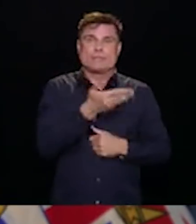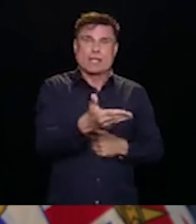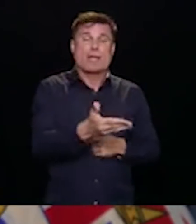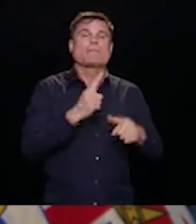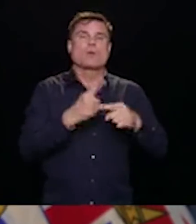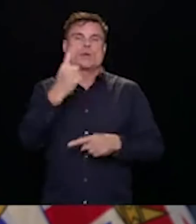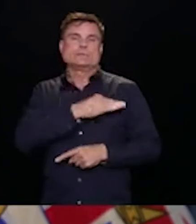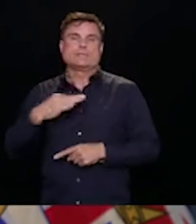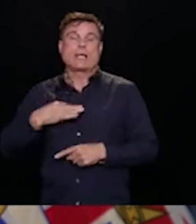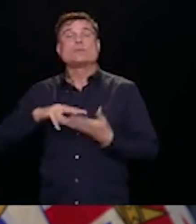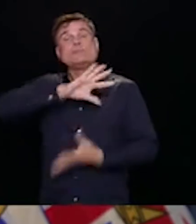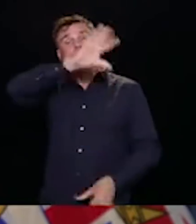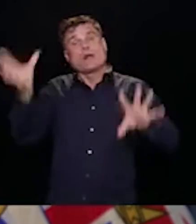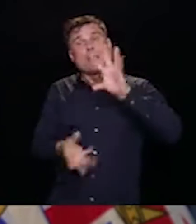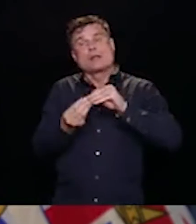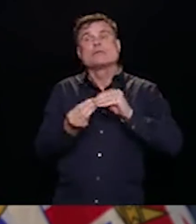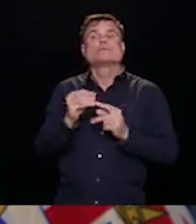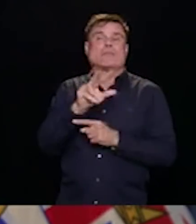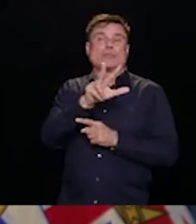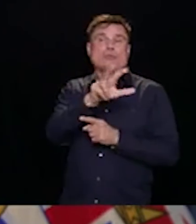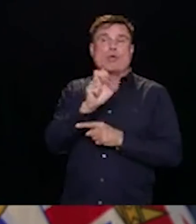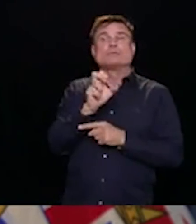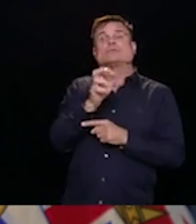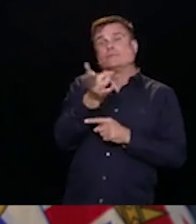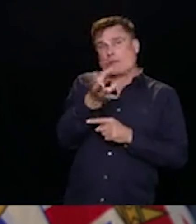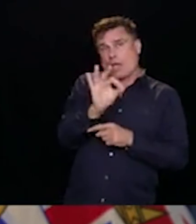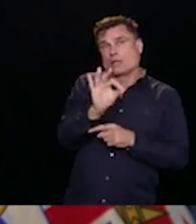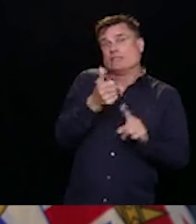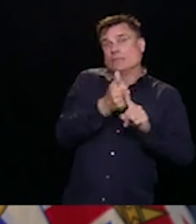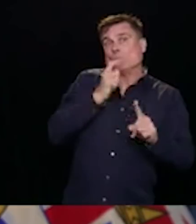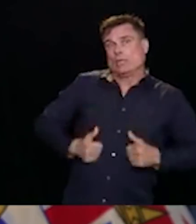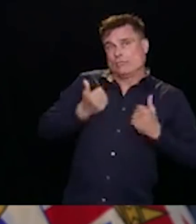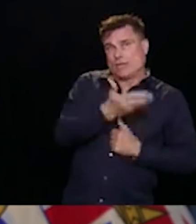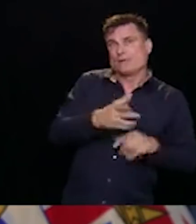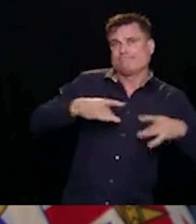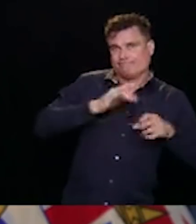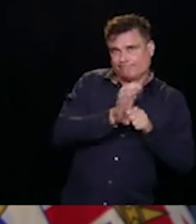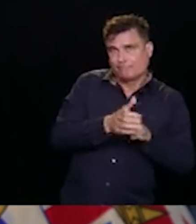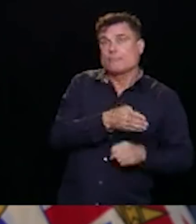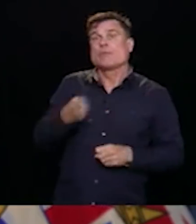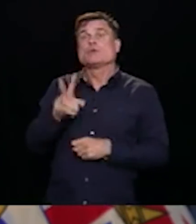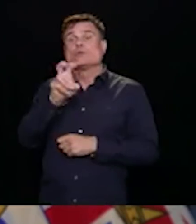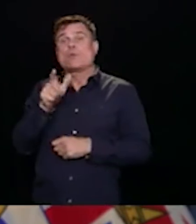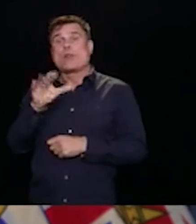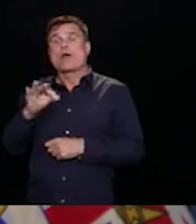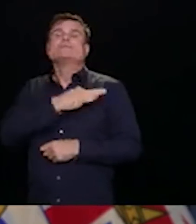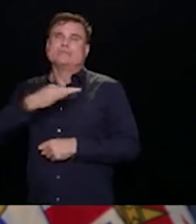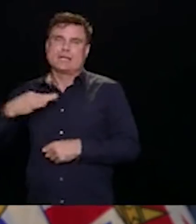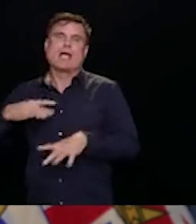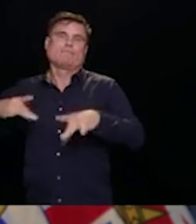healthcare outbreaks, bringing our total to 379 residents and 229 healthcare workers who've been